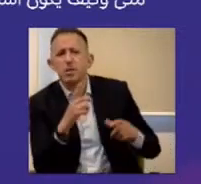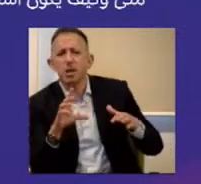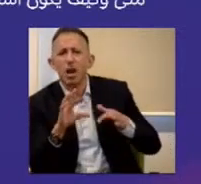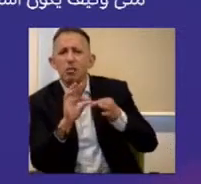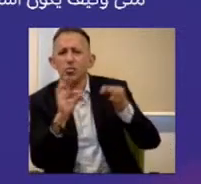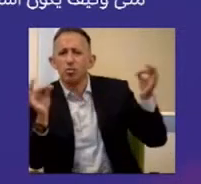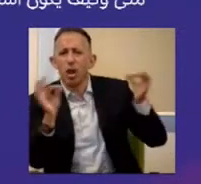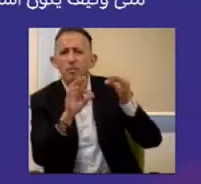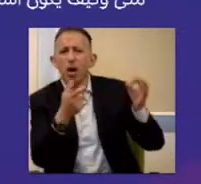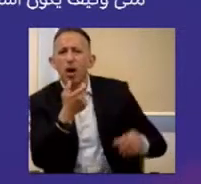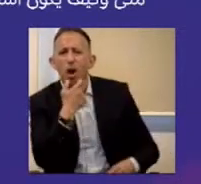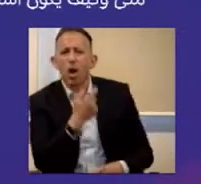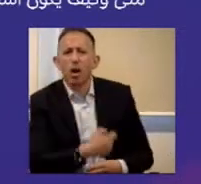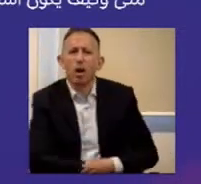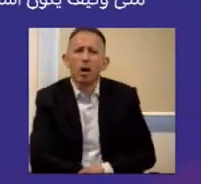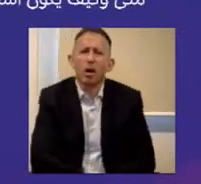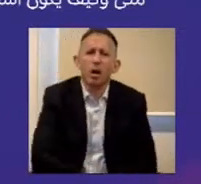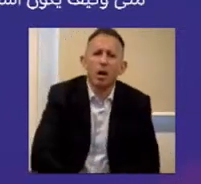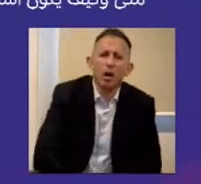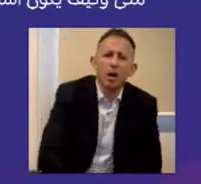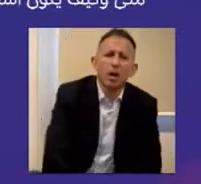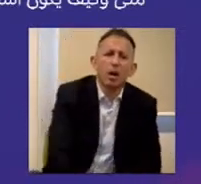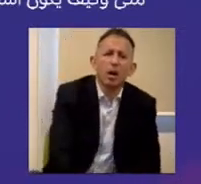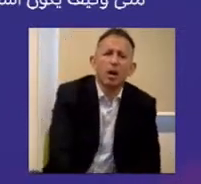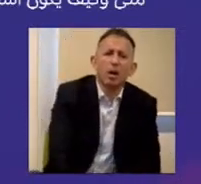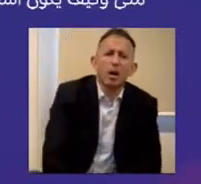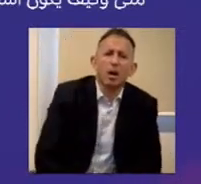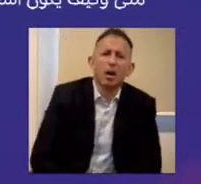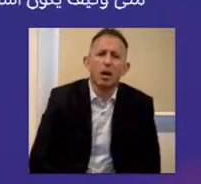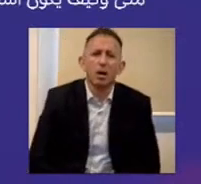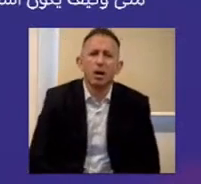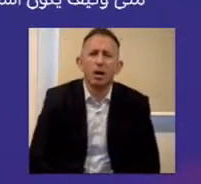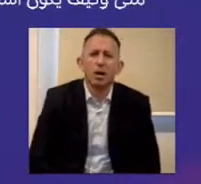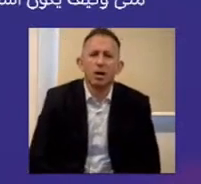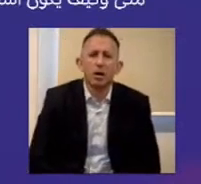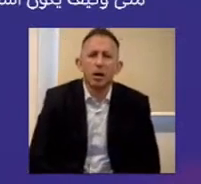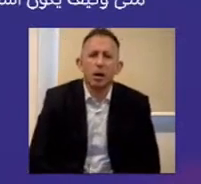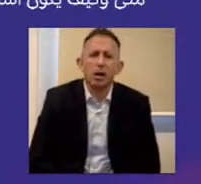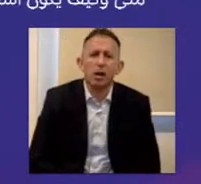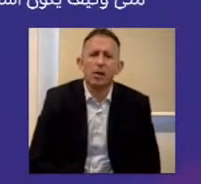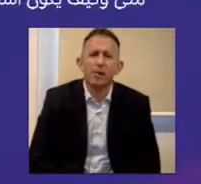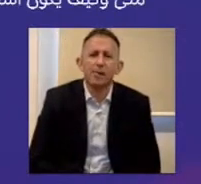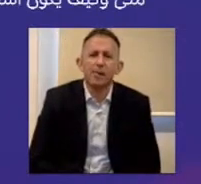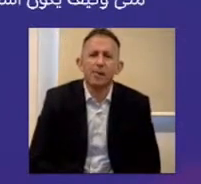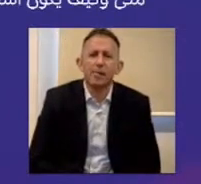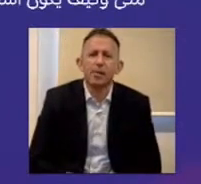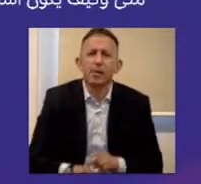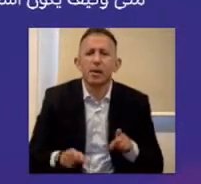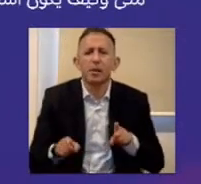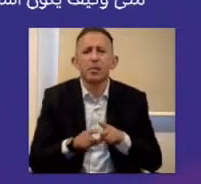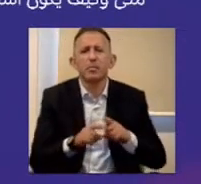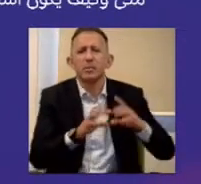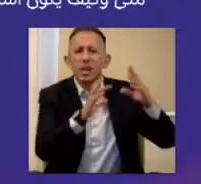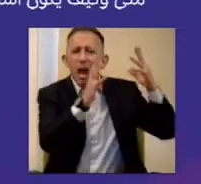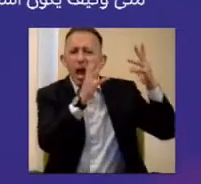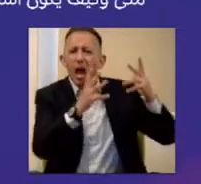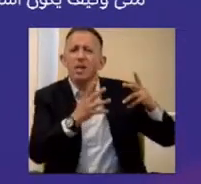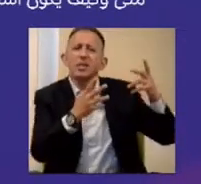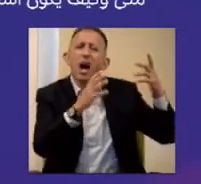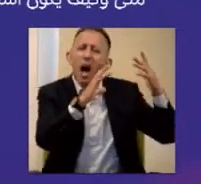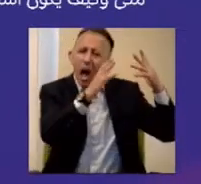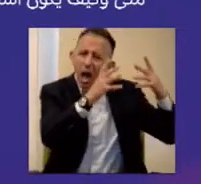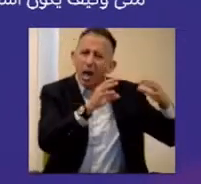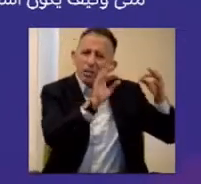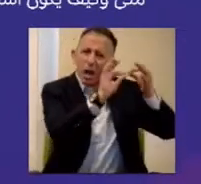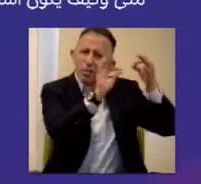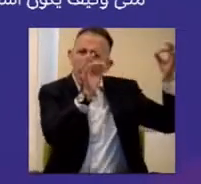G is F minus 1. And you give 5 points for G, G of 0, 4, and so on. What is F of F